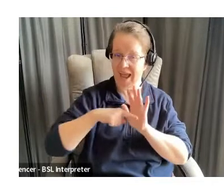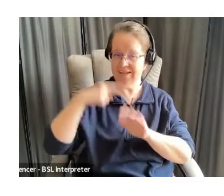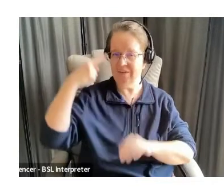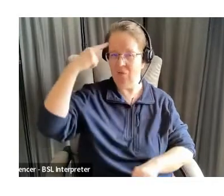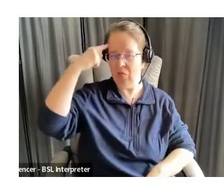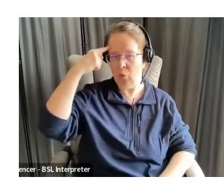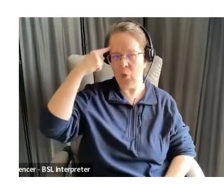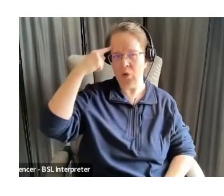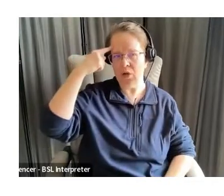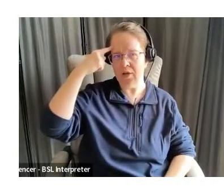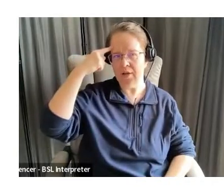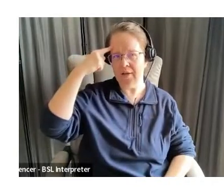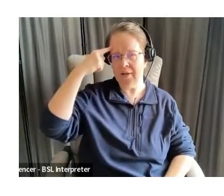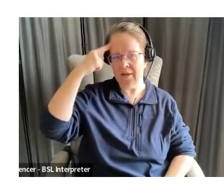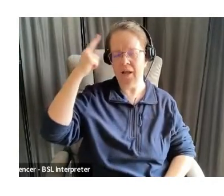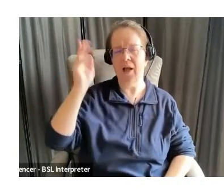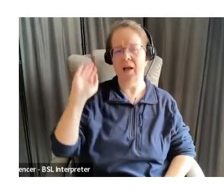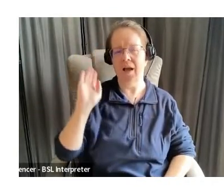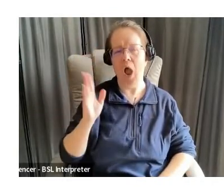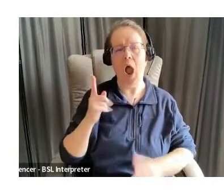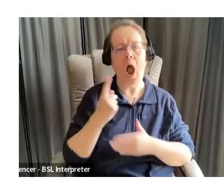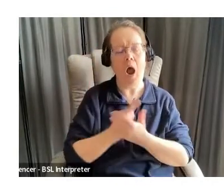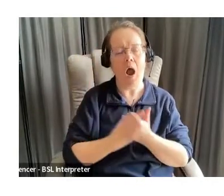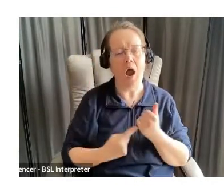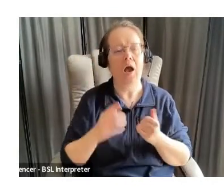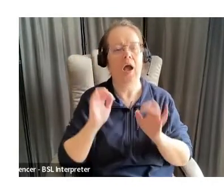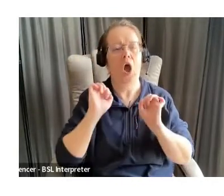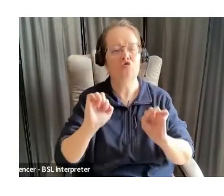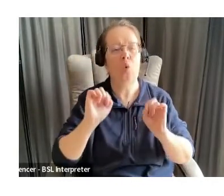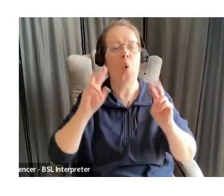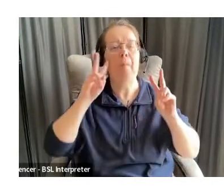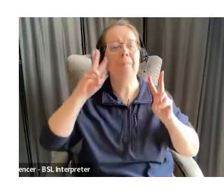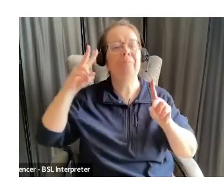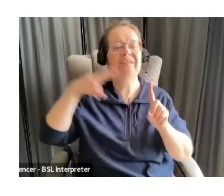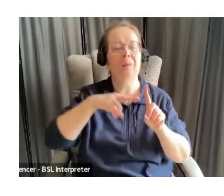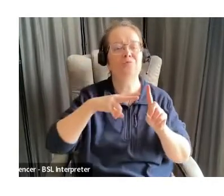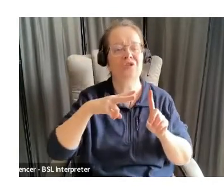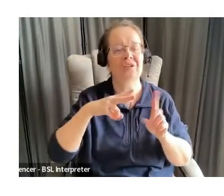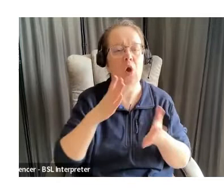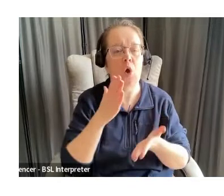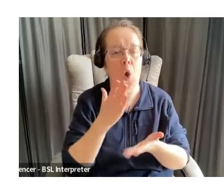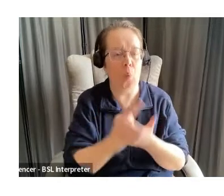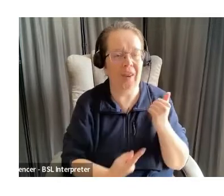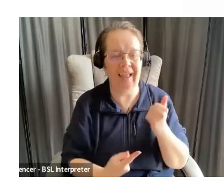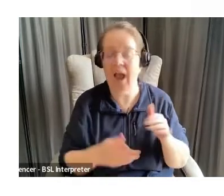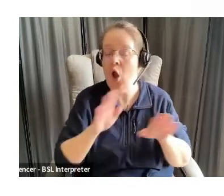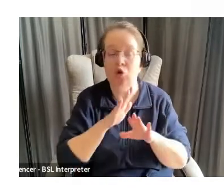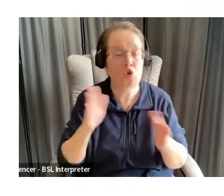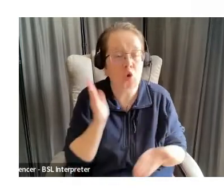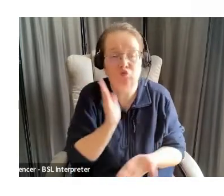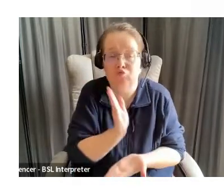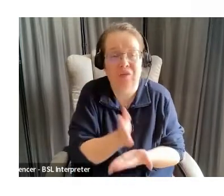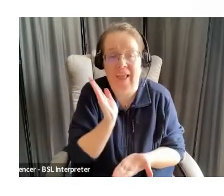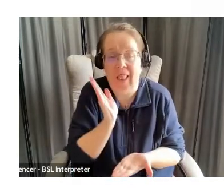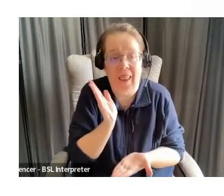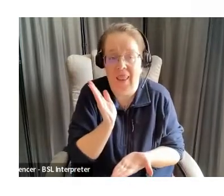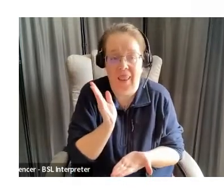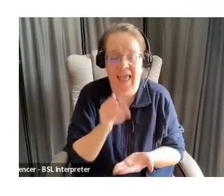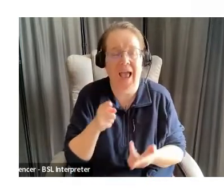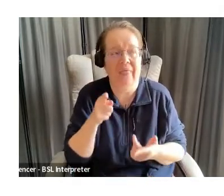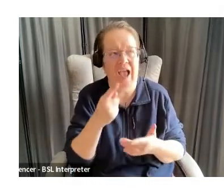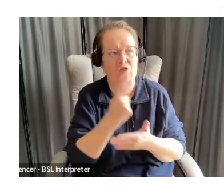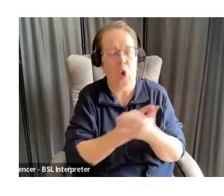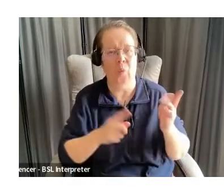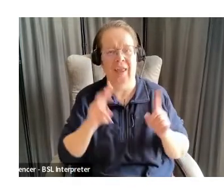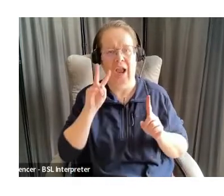are perceptions only, right? They are not based on reality. They're only a reflection of how you're